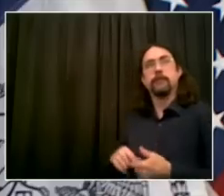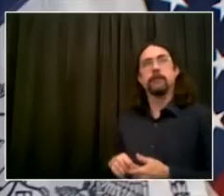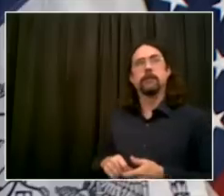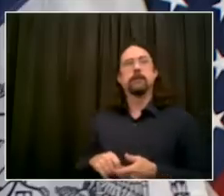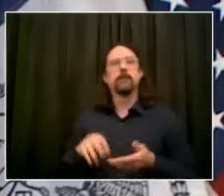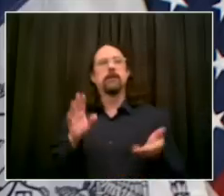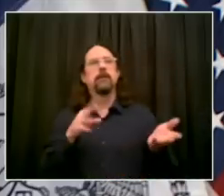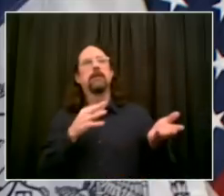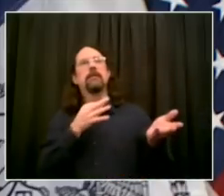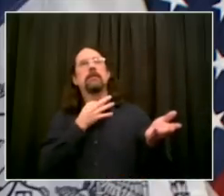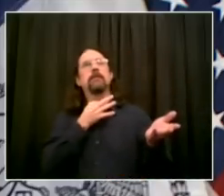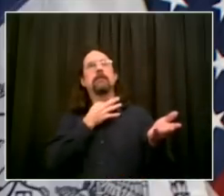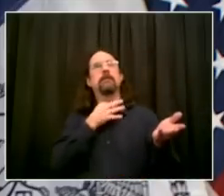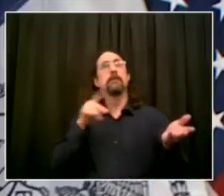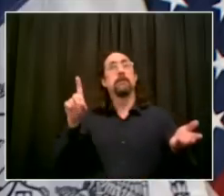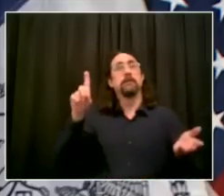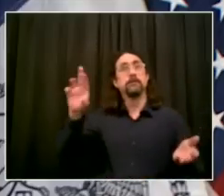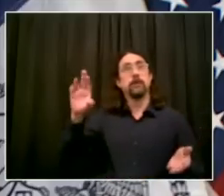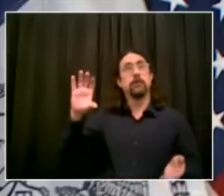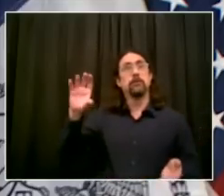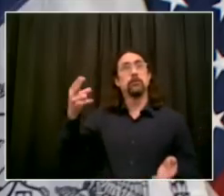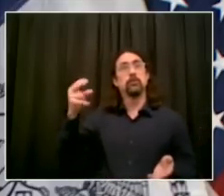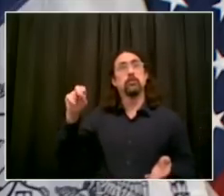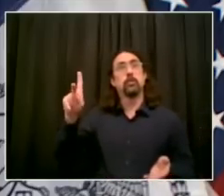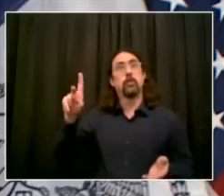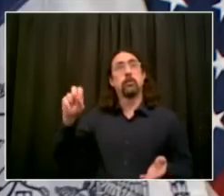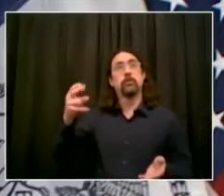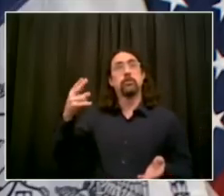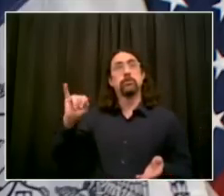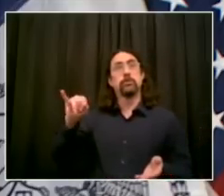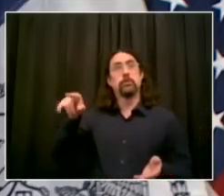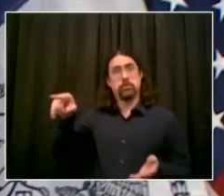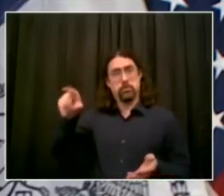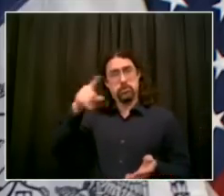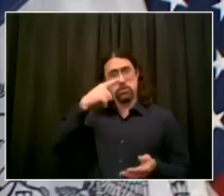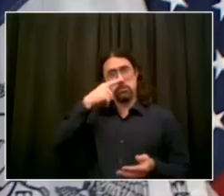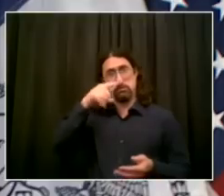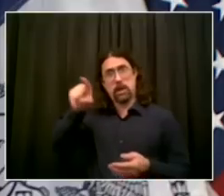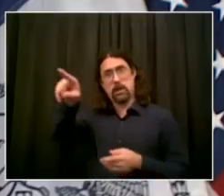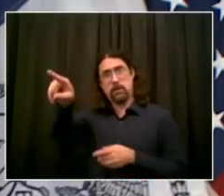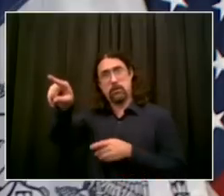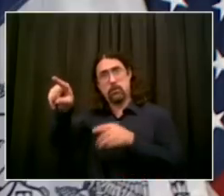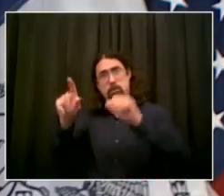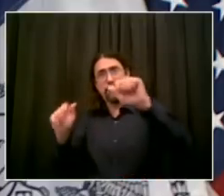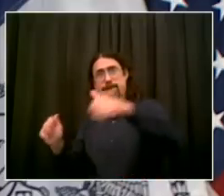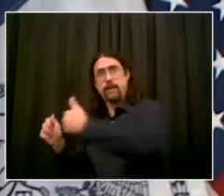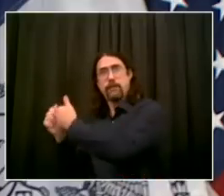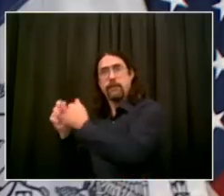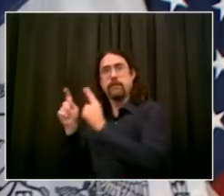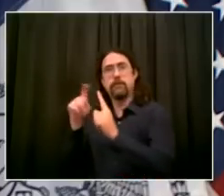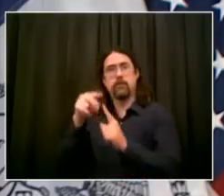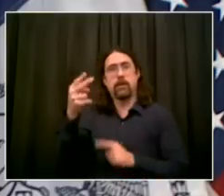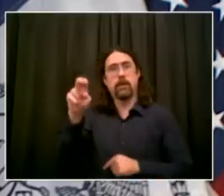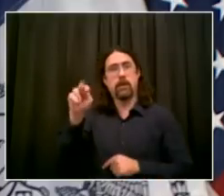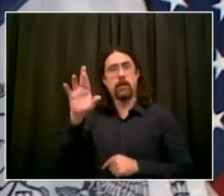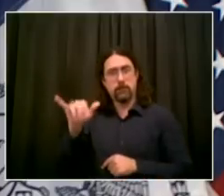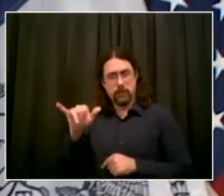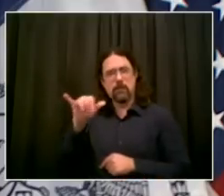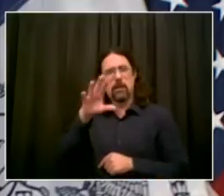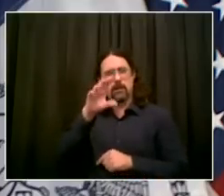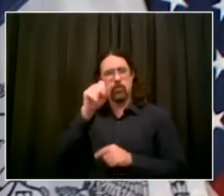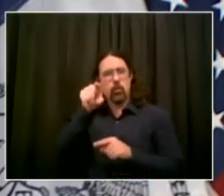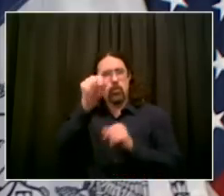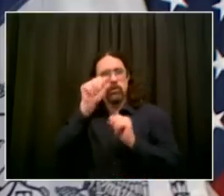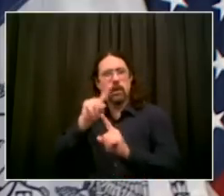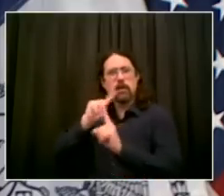Okay. Everyone, look, I'll conclude with a point about what we all have to do here together. We all have to work in common